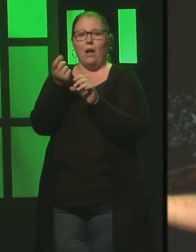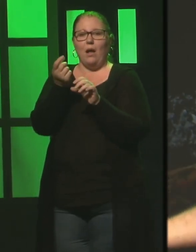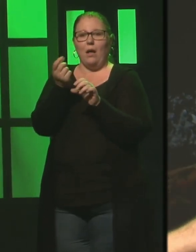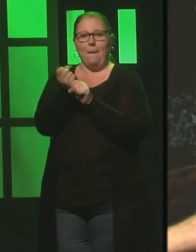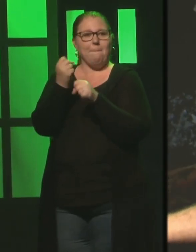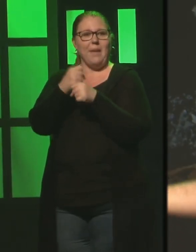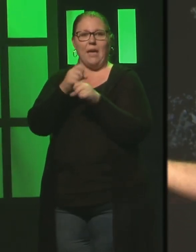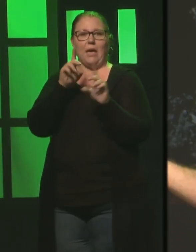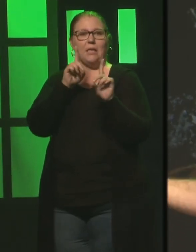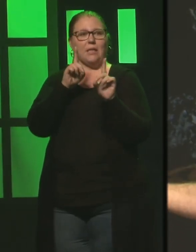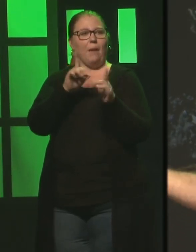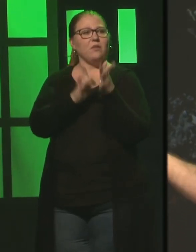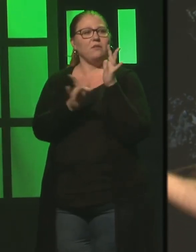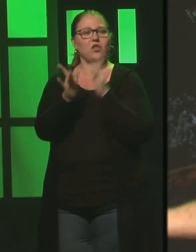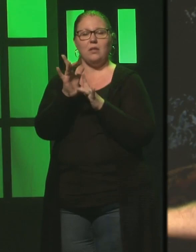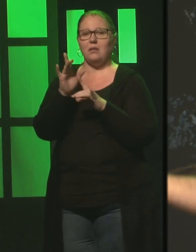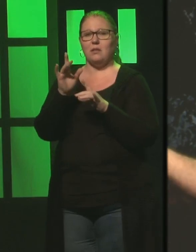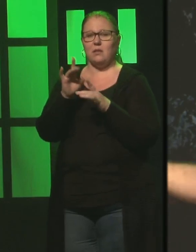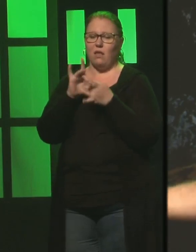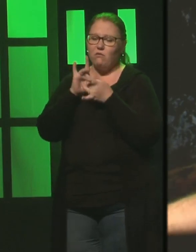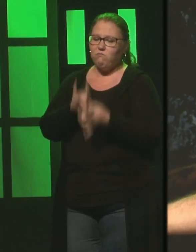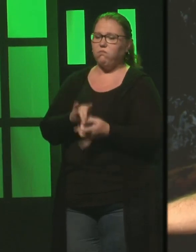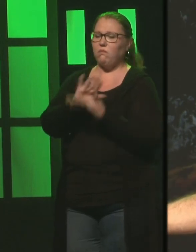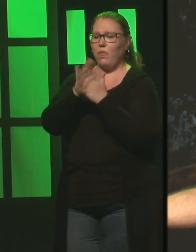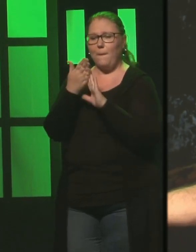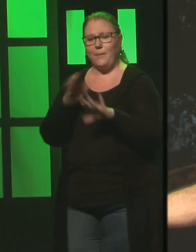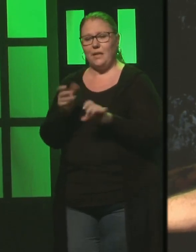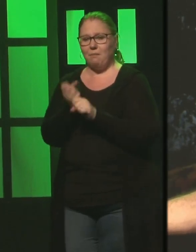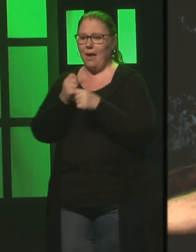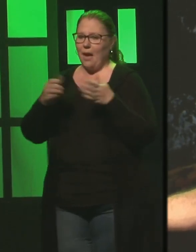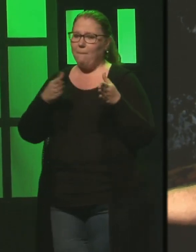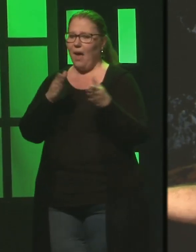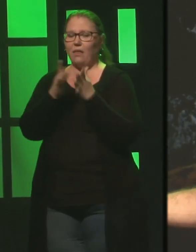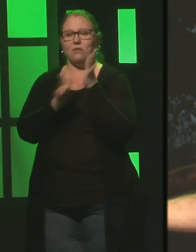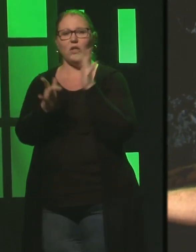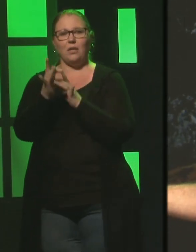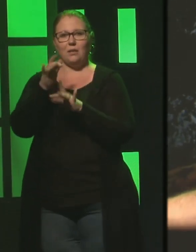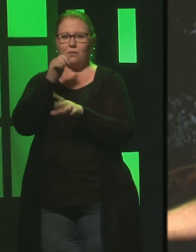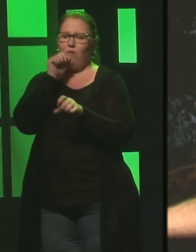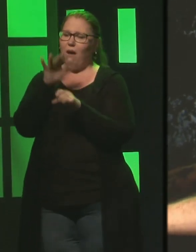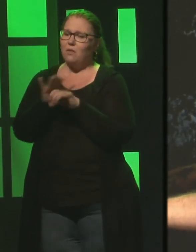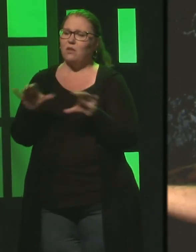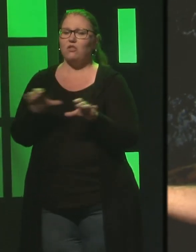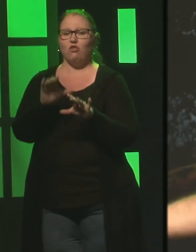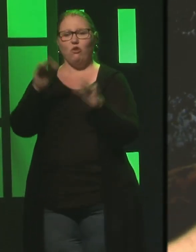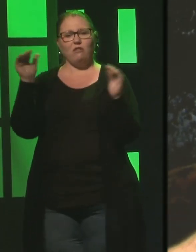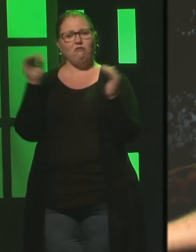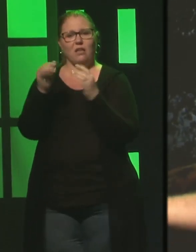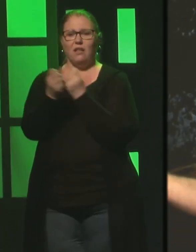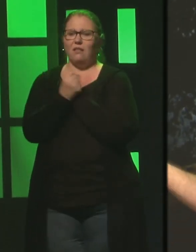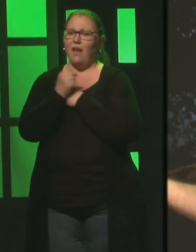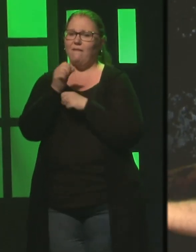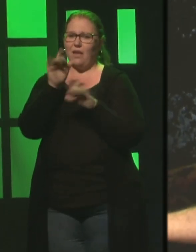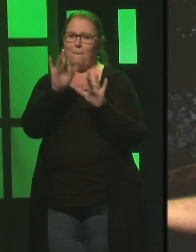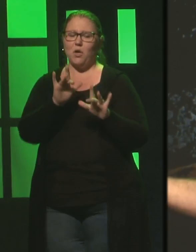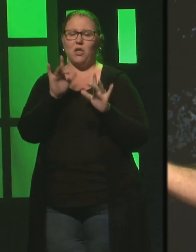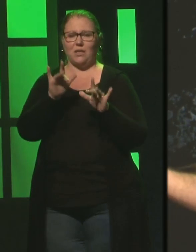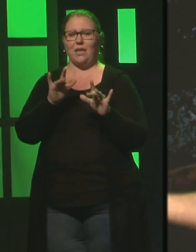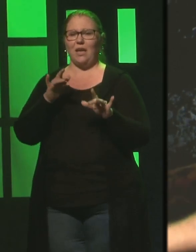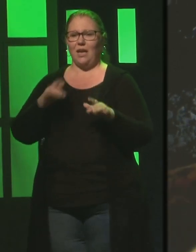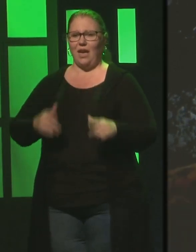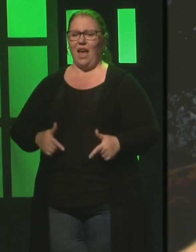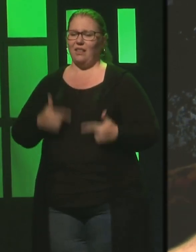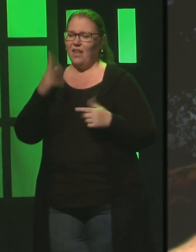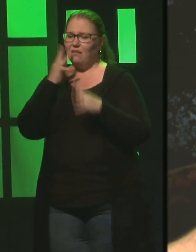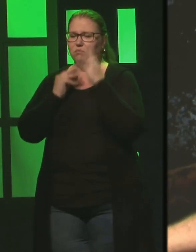of Jesus, disciples that are grounded in the peacemaking path of Jesus, committed to doing justice, loving mercy, and walking humbly